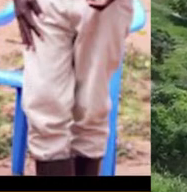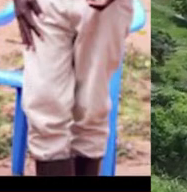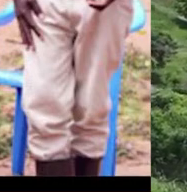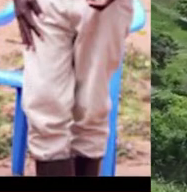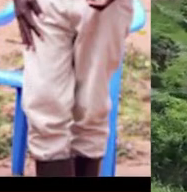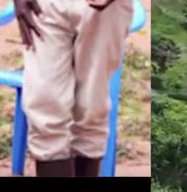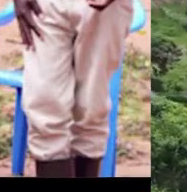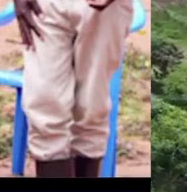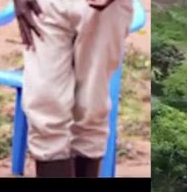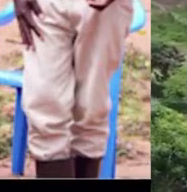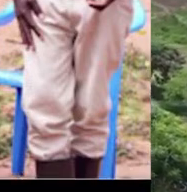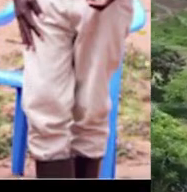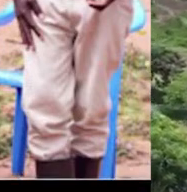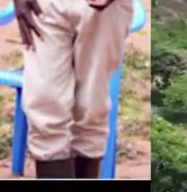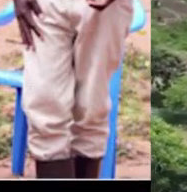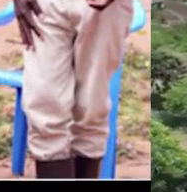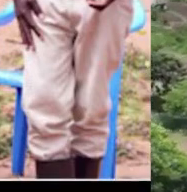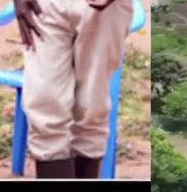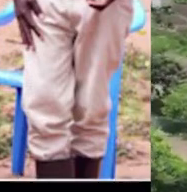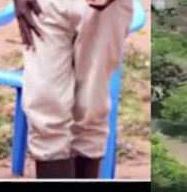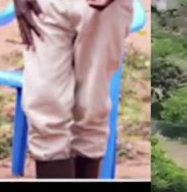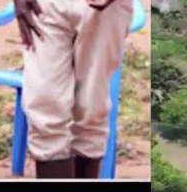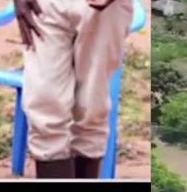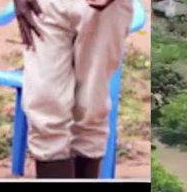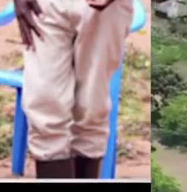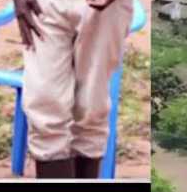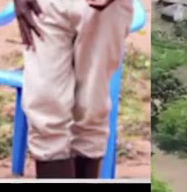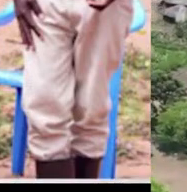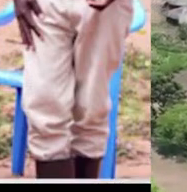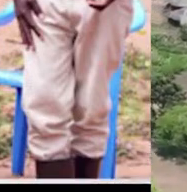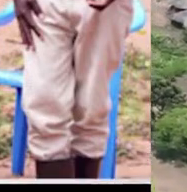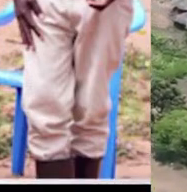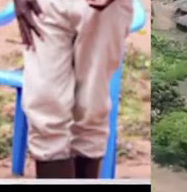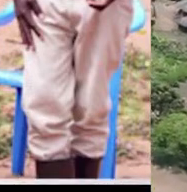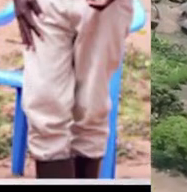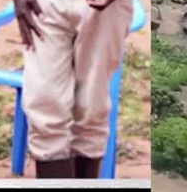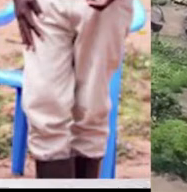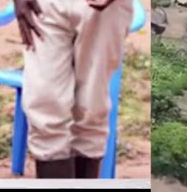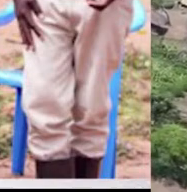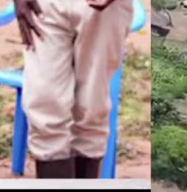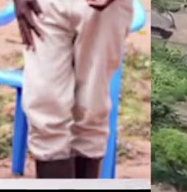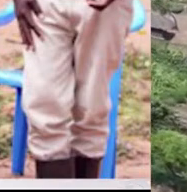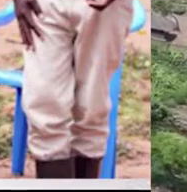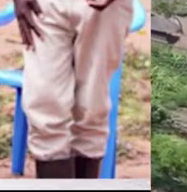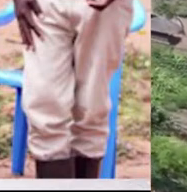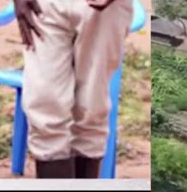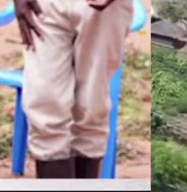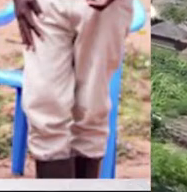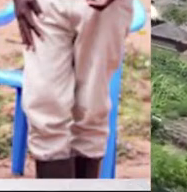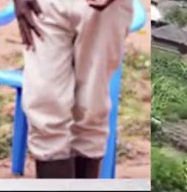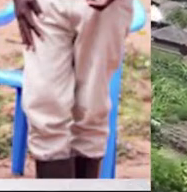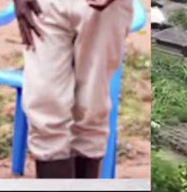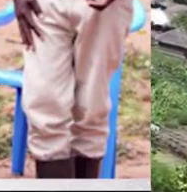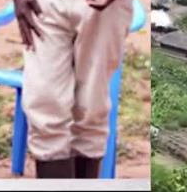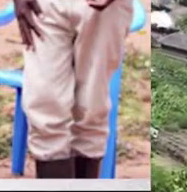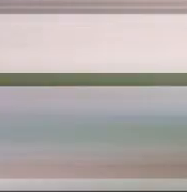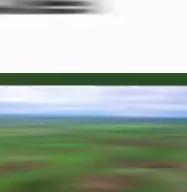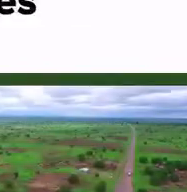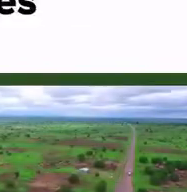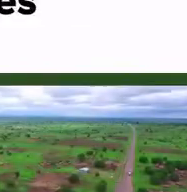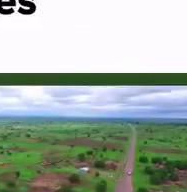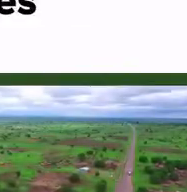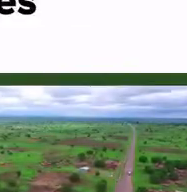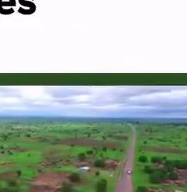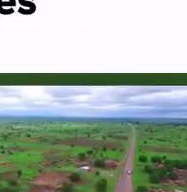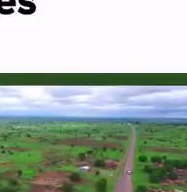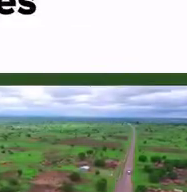are, 2. Where we are, 3. How we are living, 4. What we own, and 5. Where we access services from.